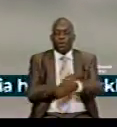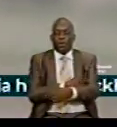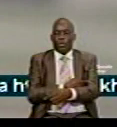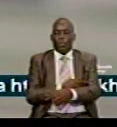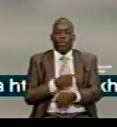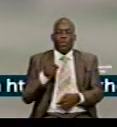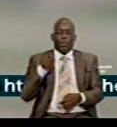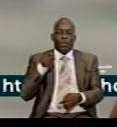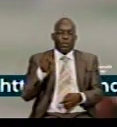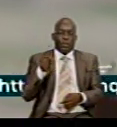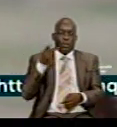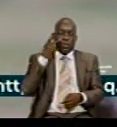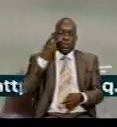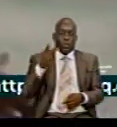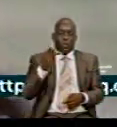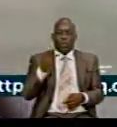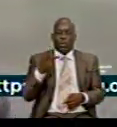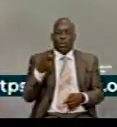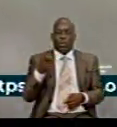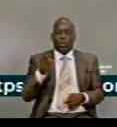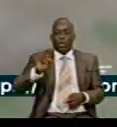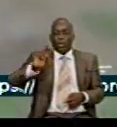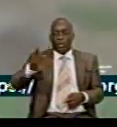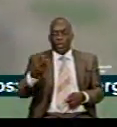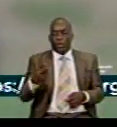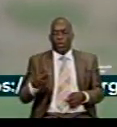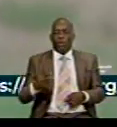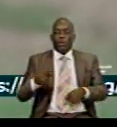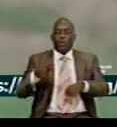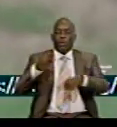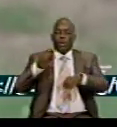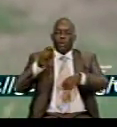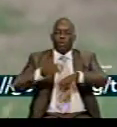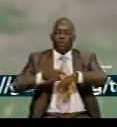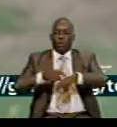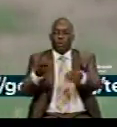coming out in different shape. This is the second bone.